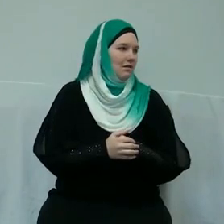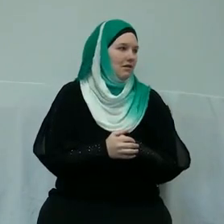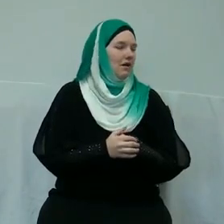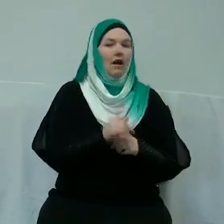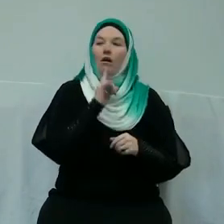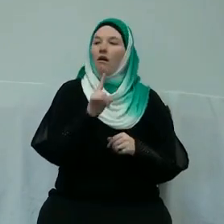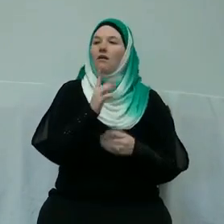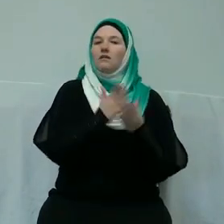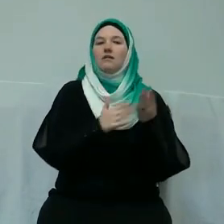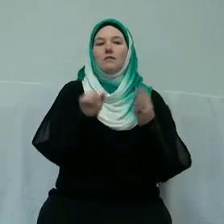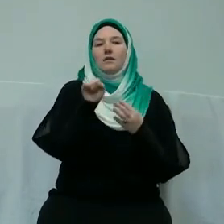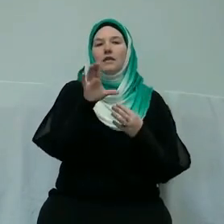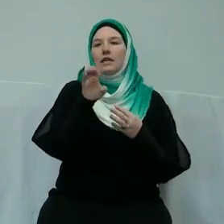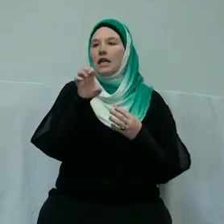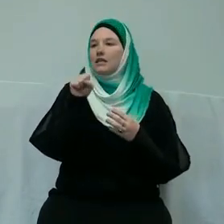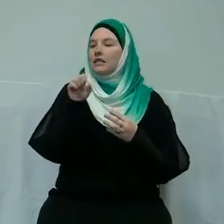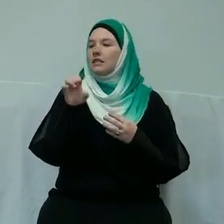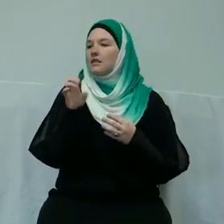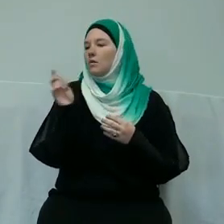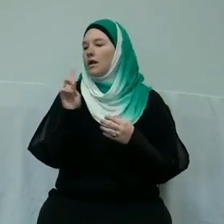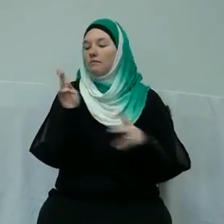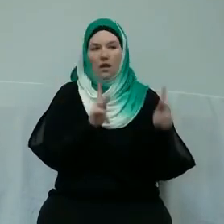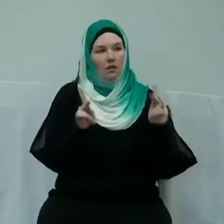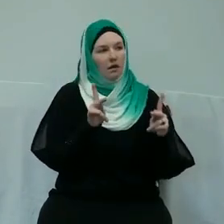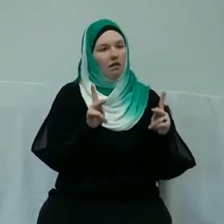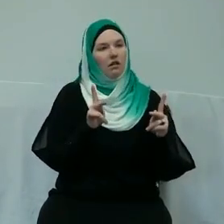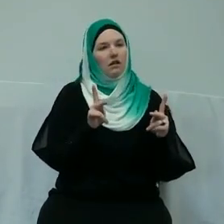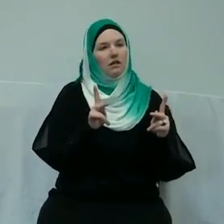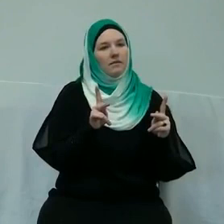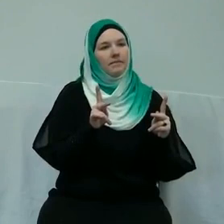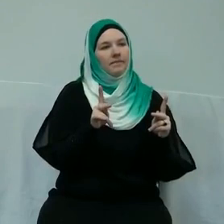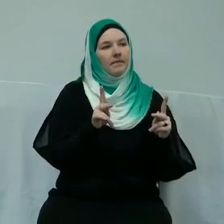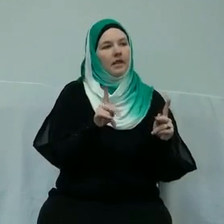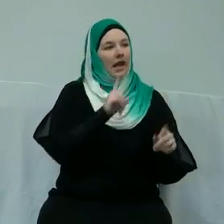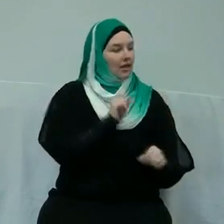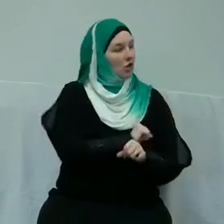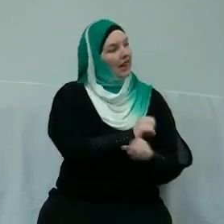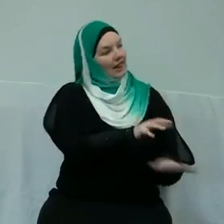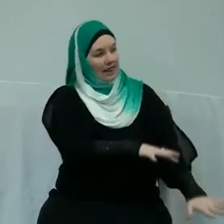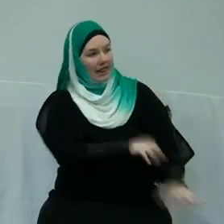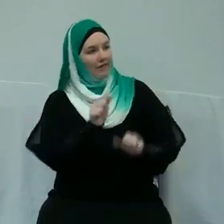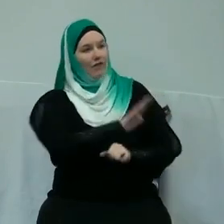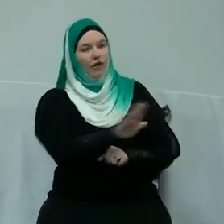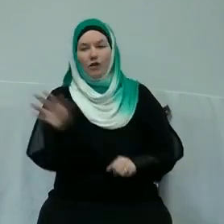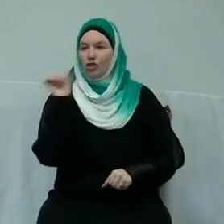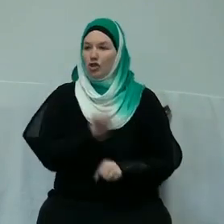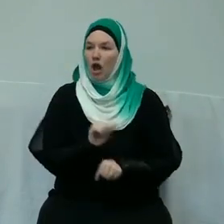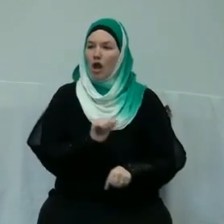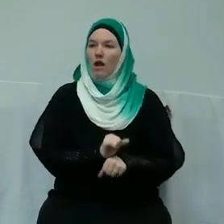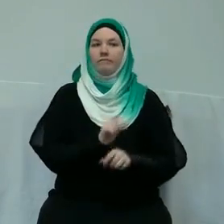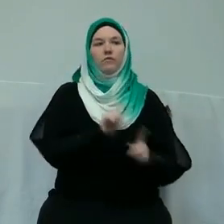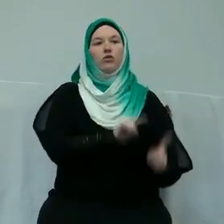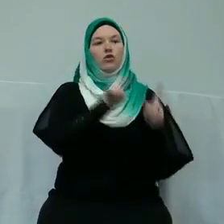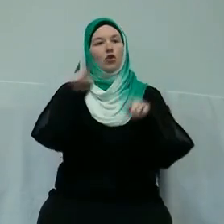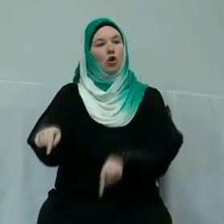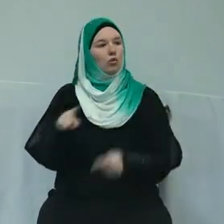There are cases when people actually left their job to go